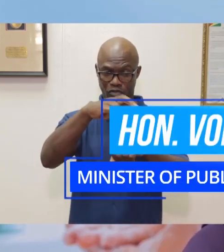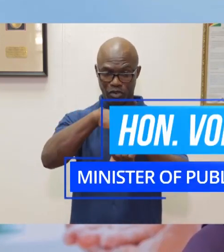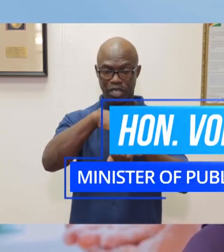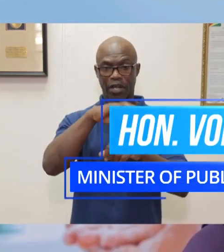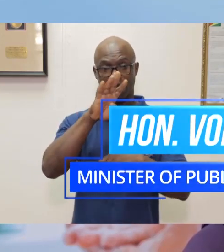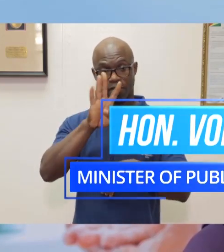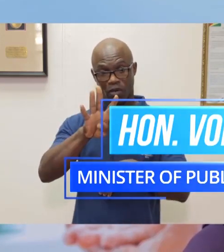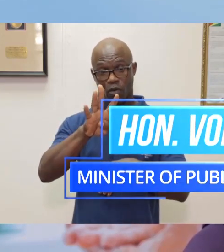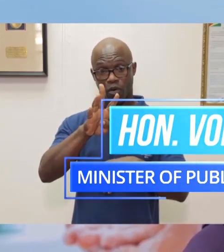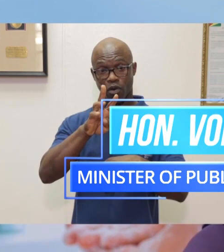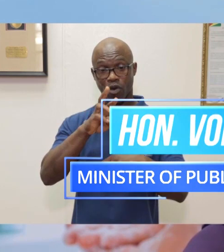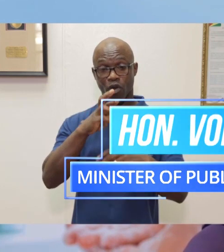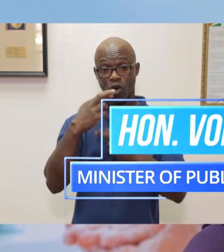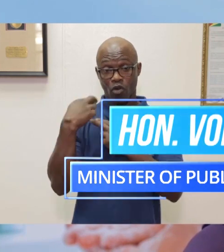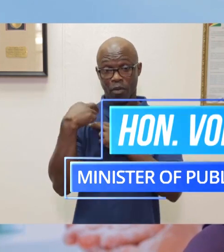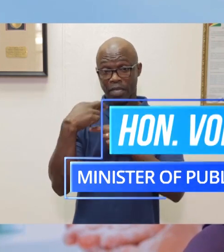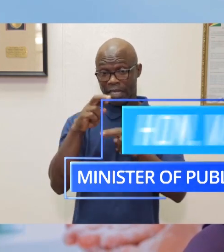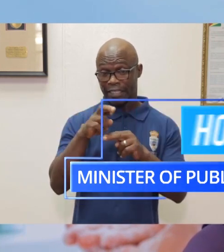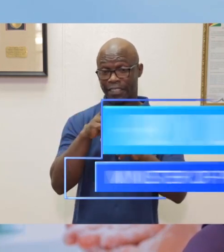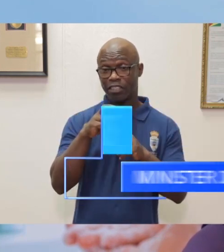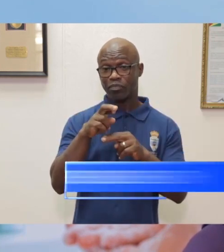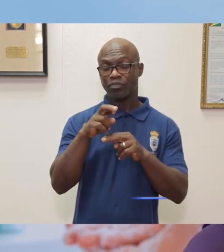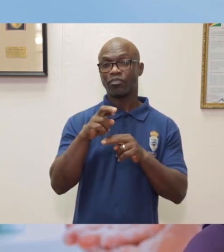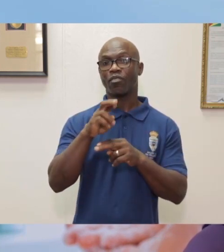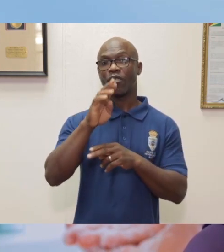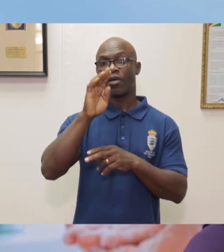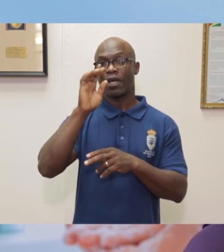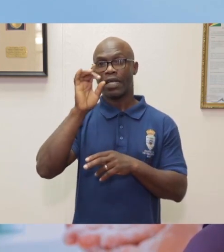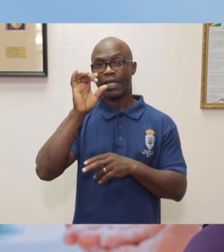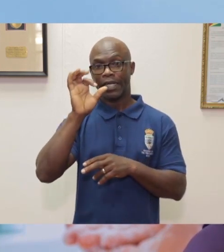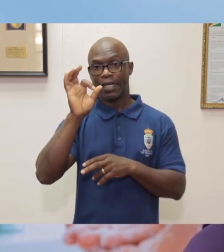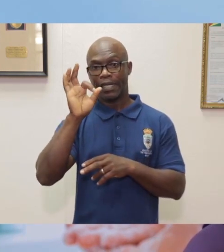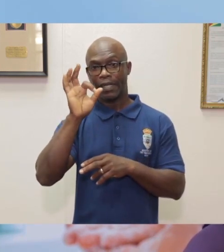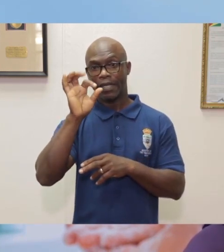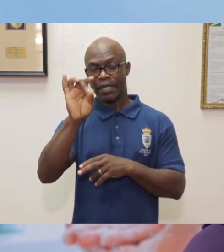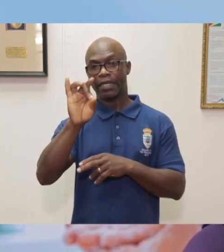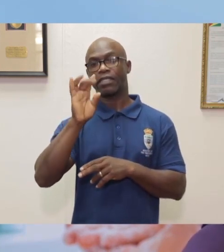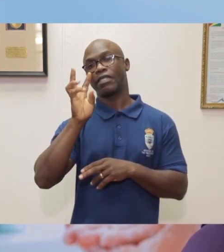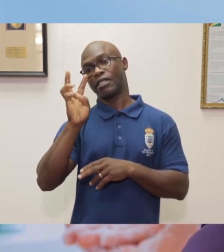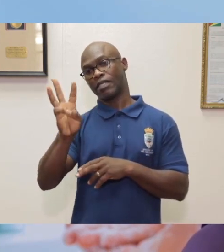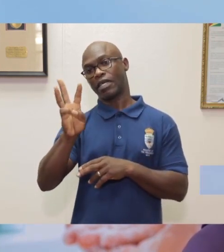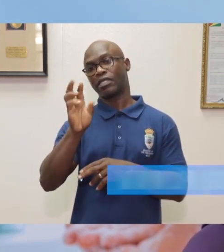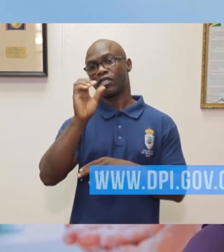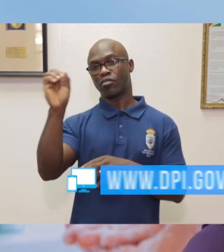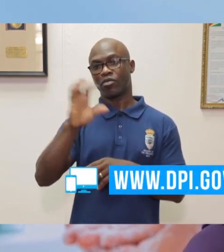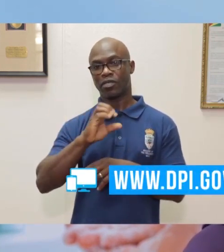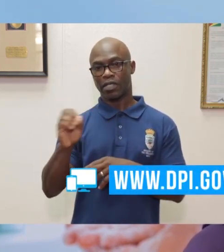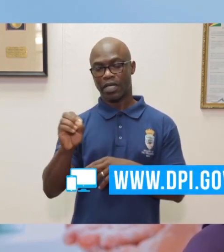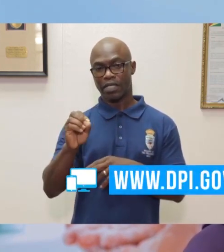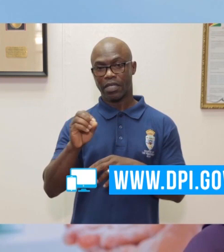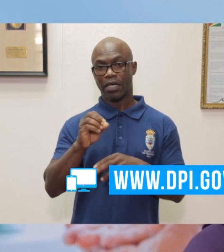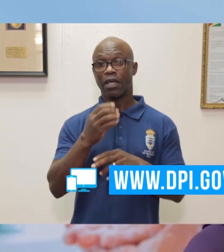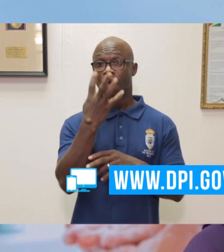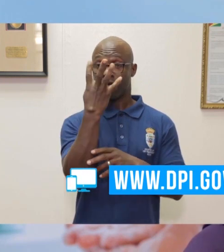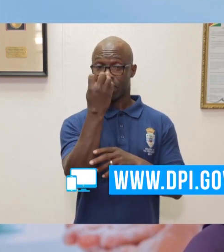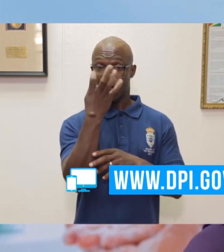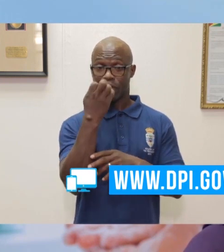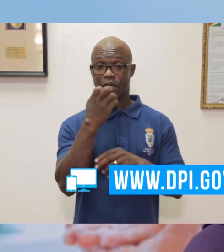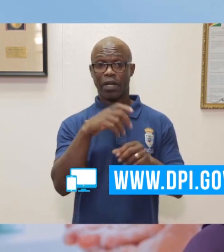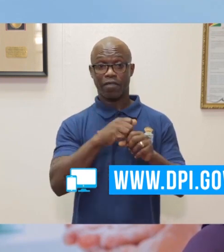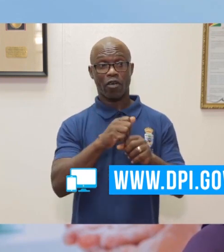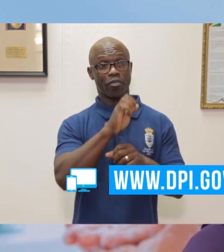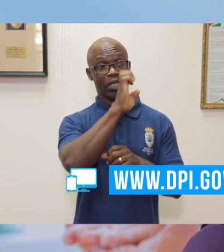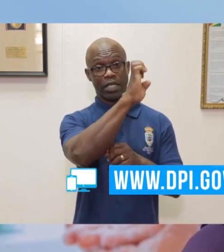representing 8 to 6 percent, are as follows. 14 from the East Coast de